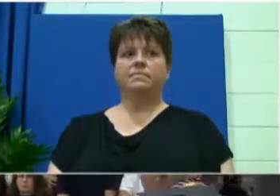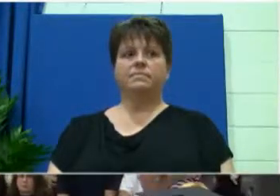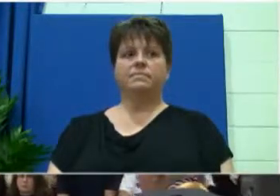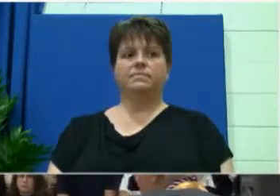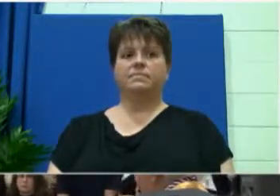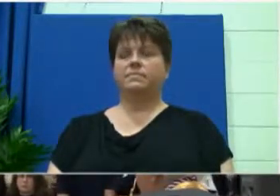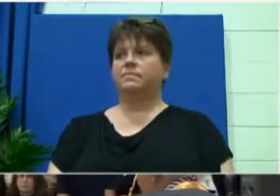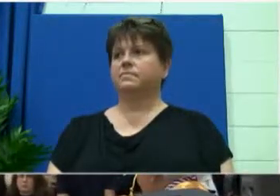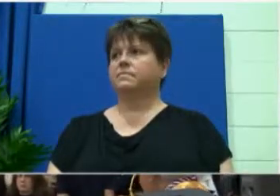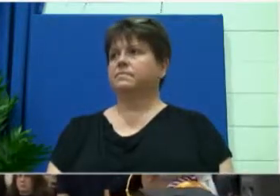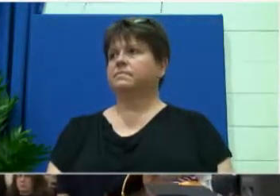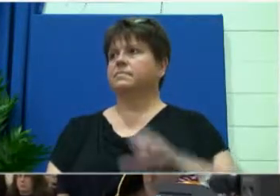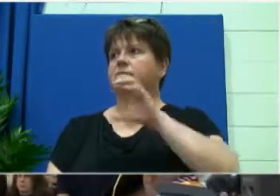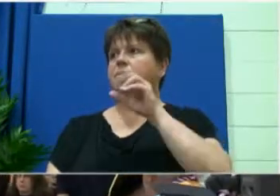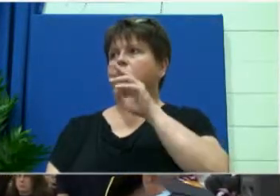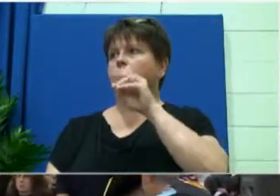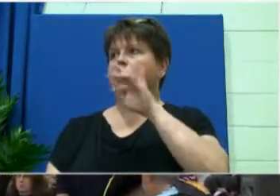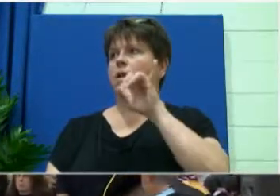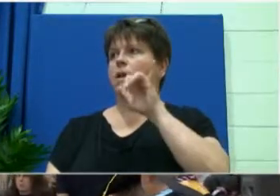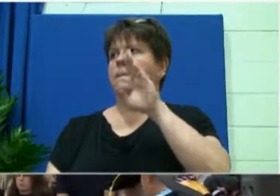Courtney Beth Gerstenecker.